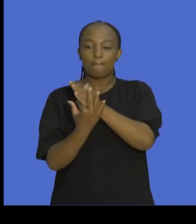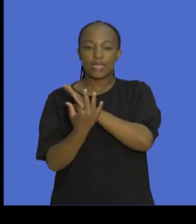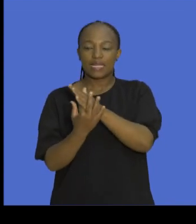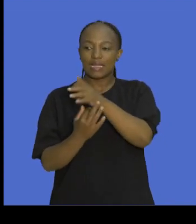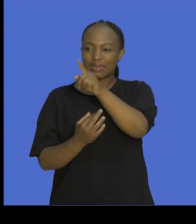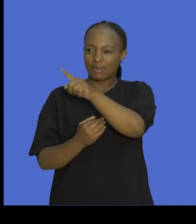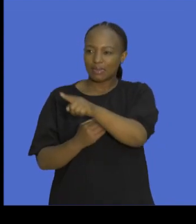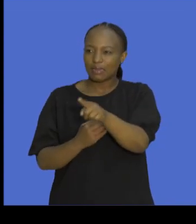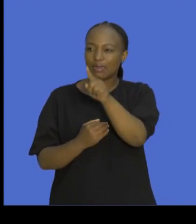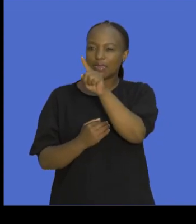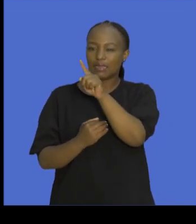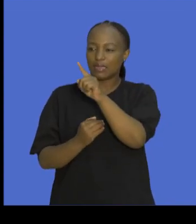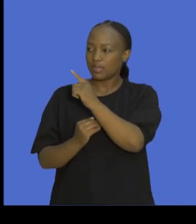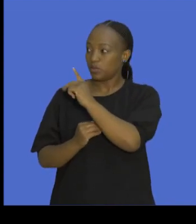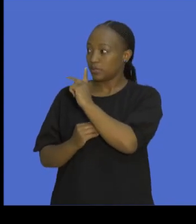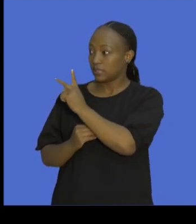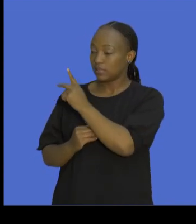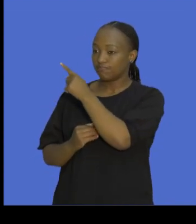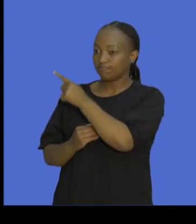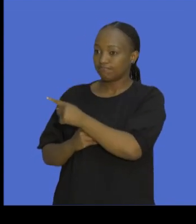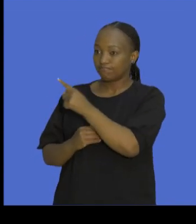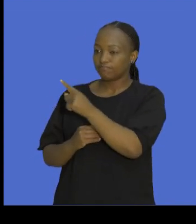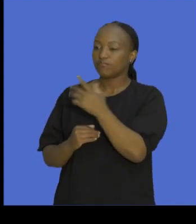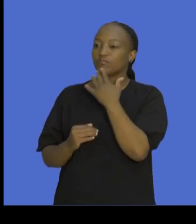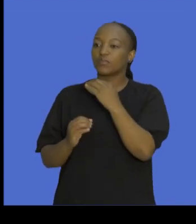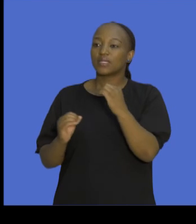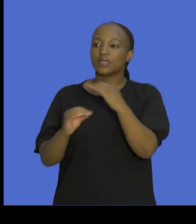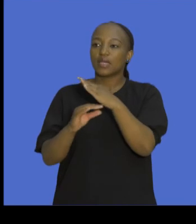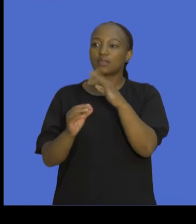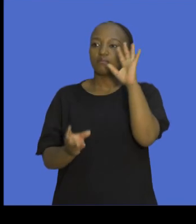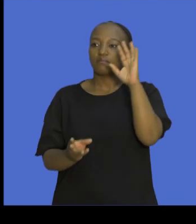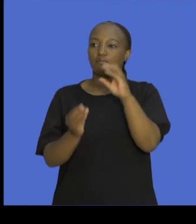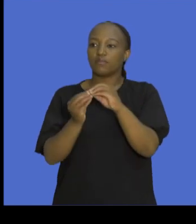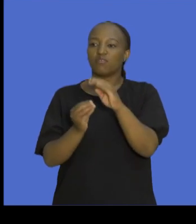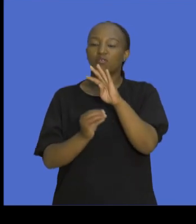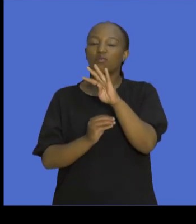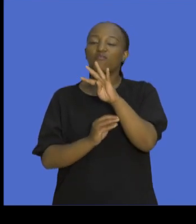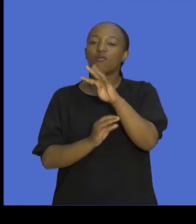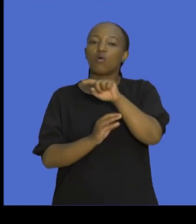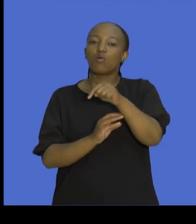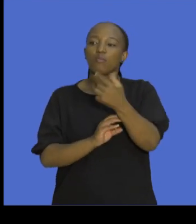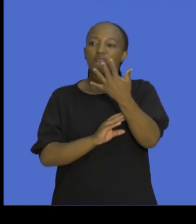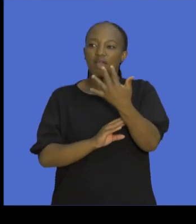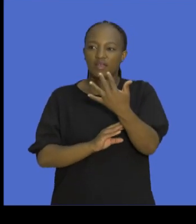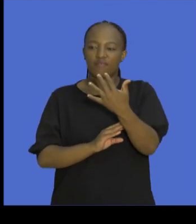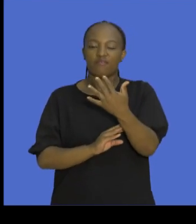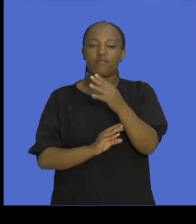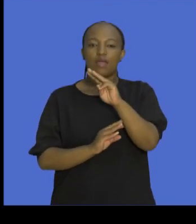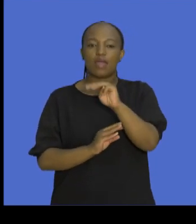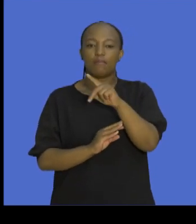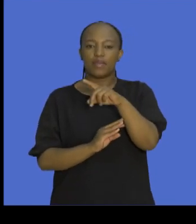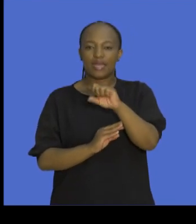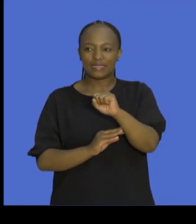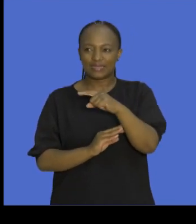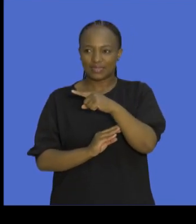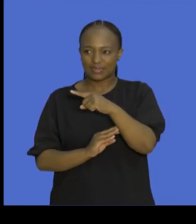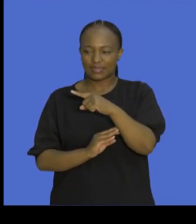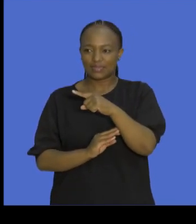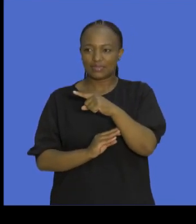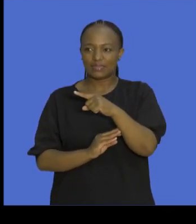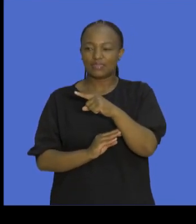column, which is about the current, so our total, which is 4,5 amperes,